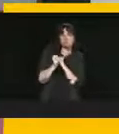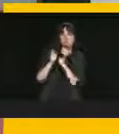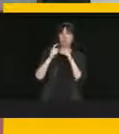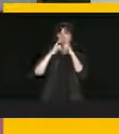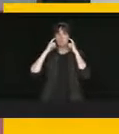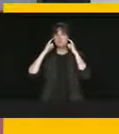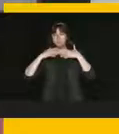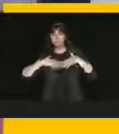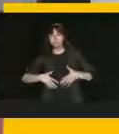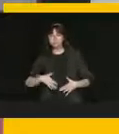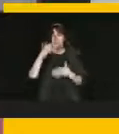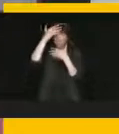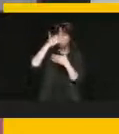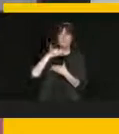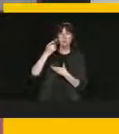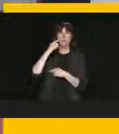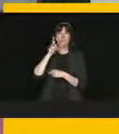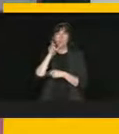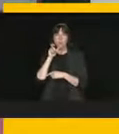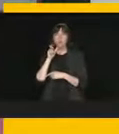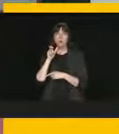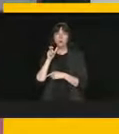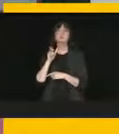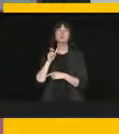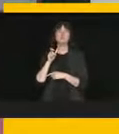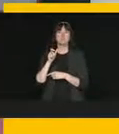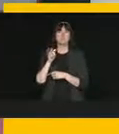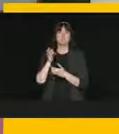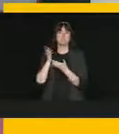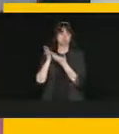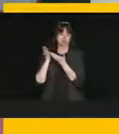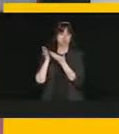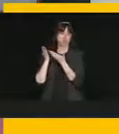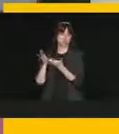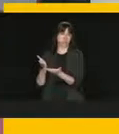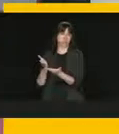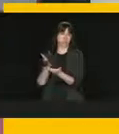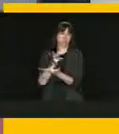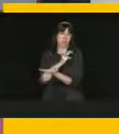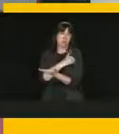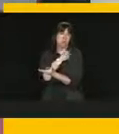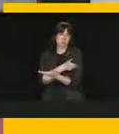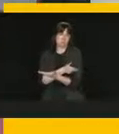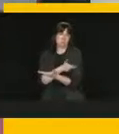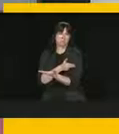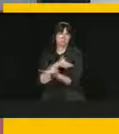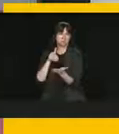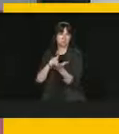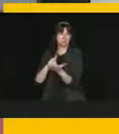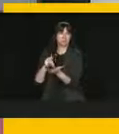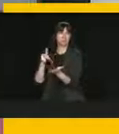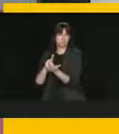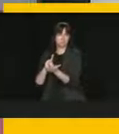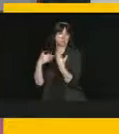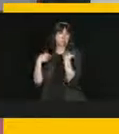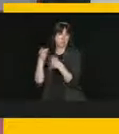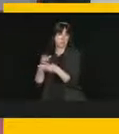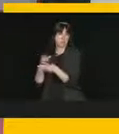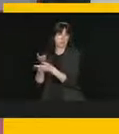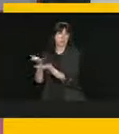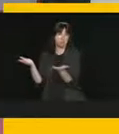the priority has always been to ensure there is enough PPE for our frontline workers and